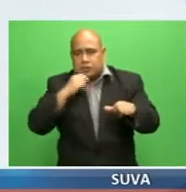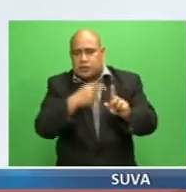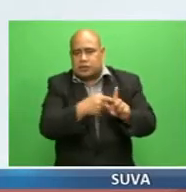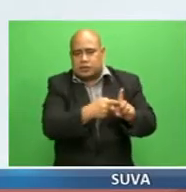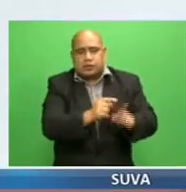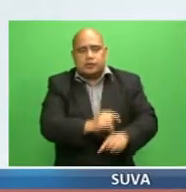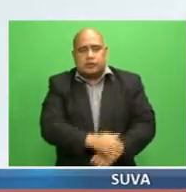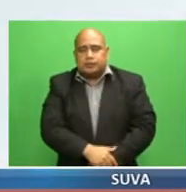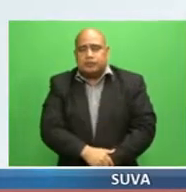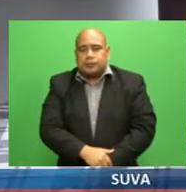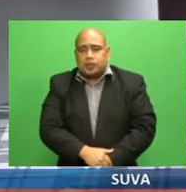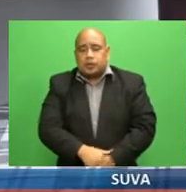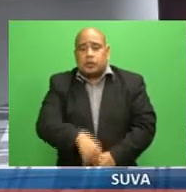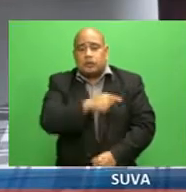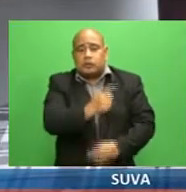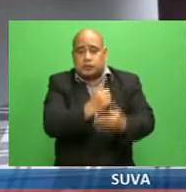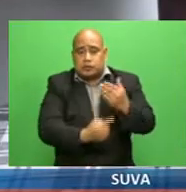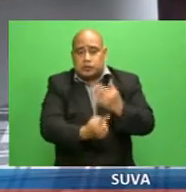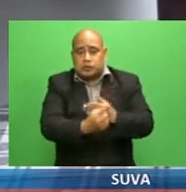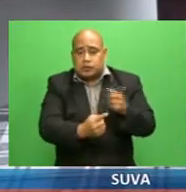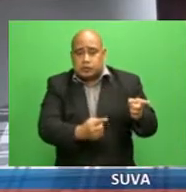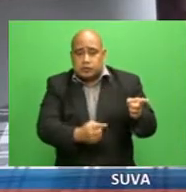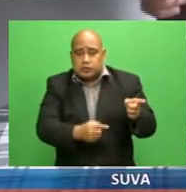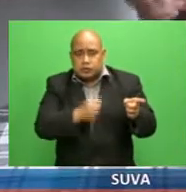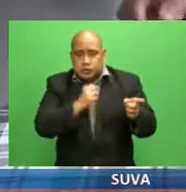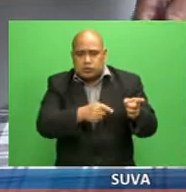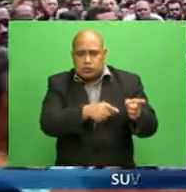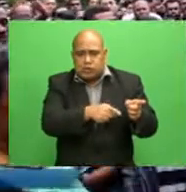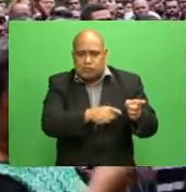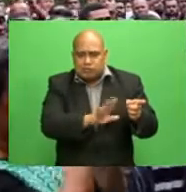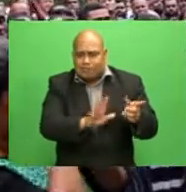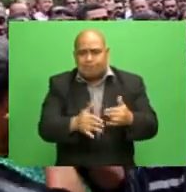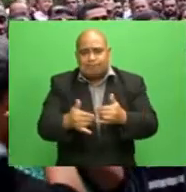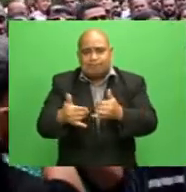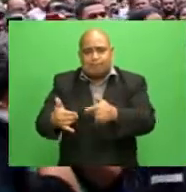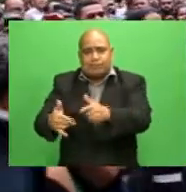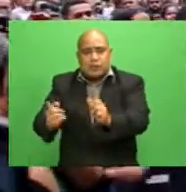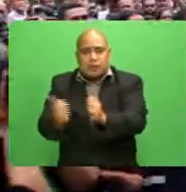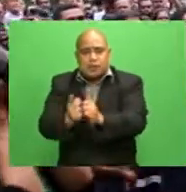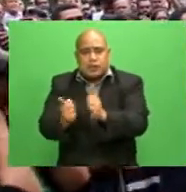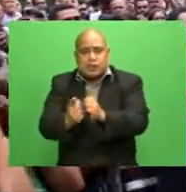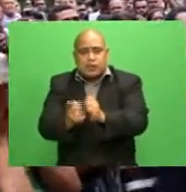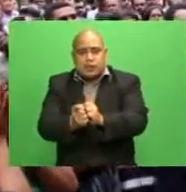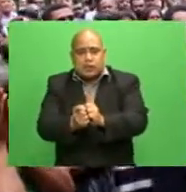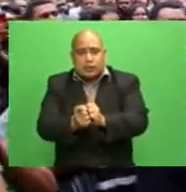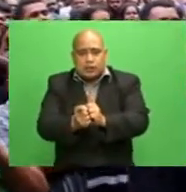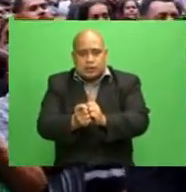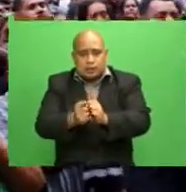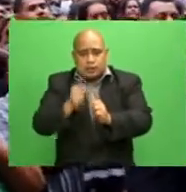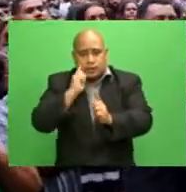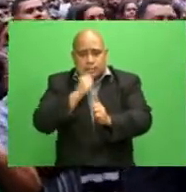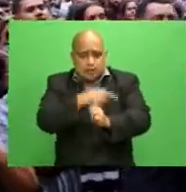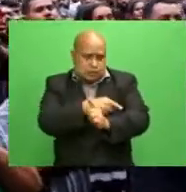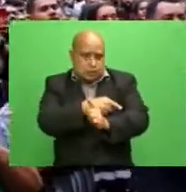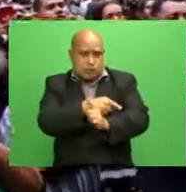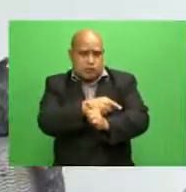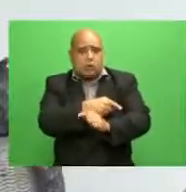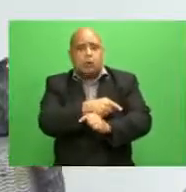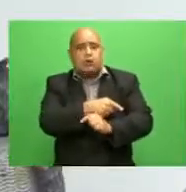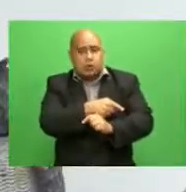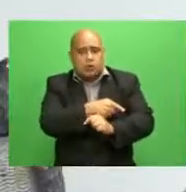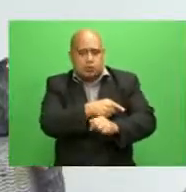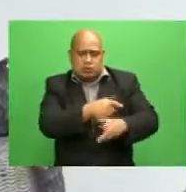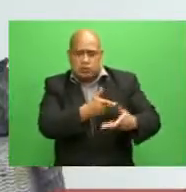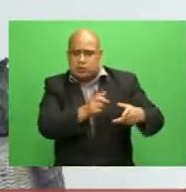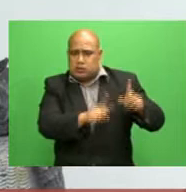to leave the last USP Council special meeting because his colleagues believed he was biased against the Vice-Chancellor. I just